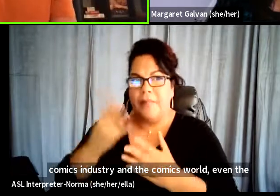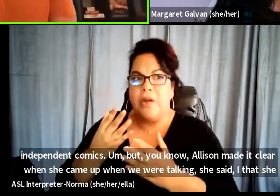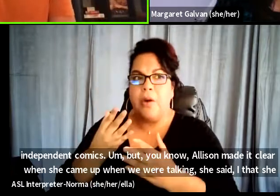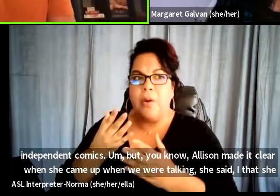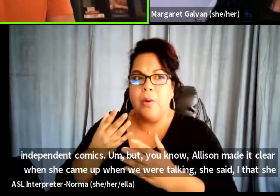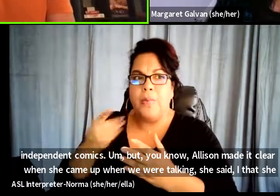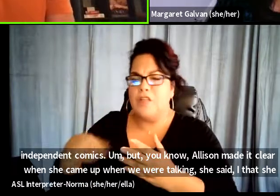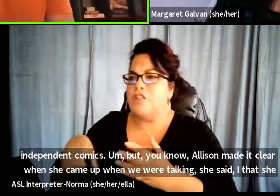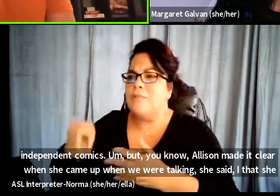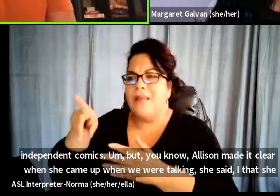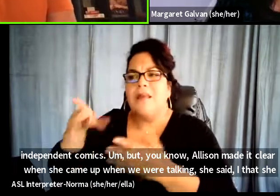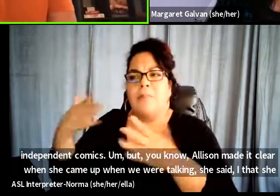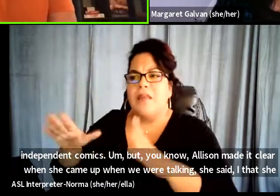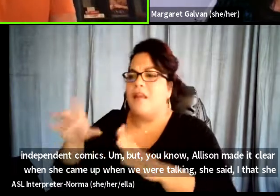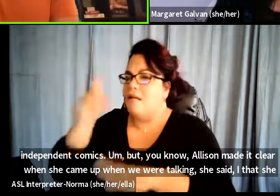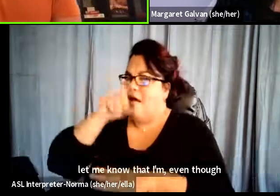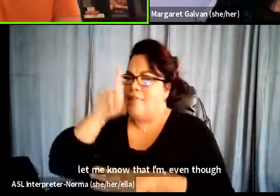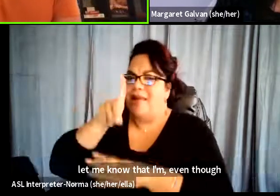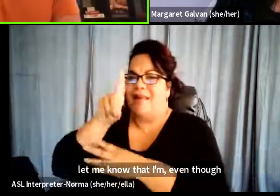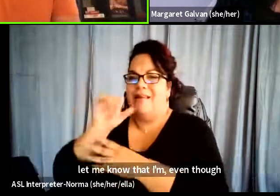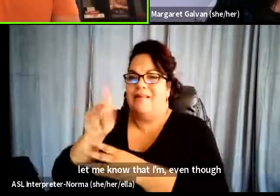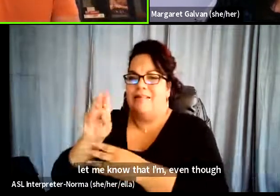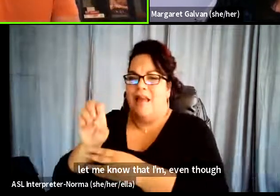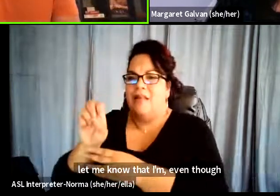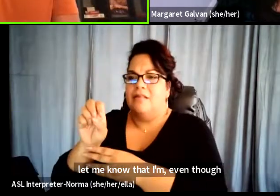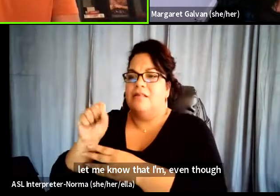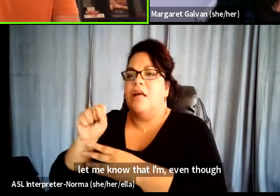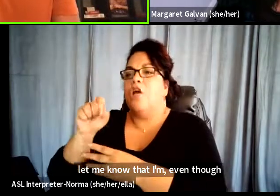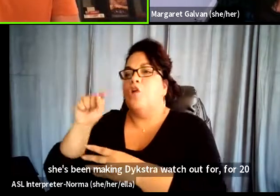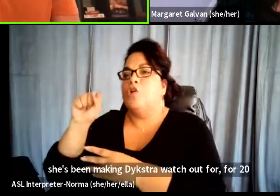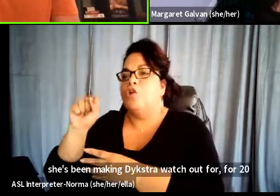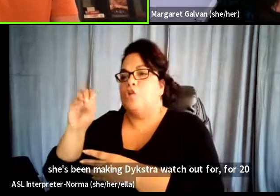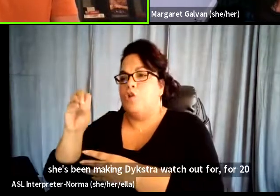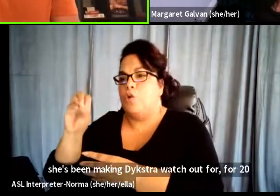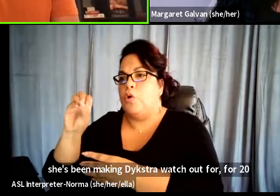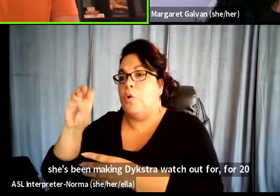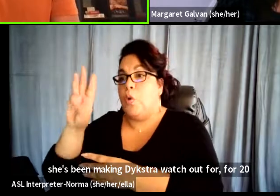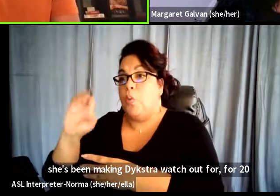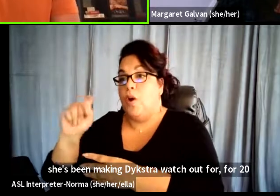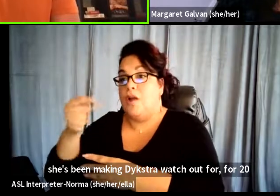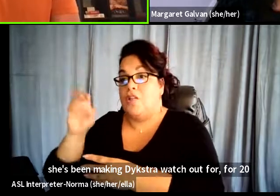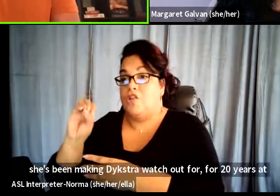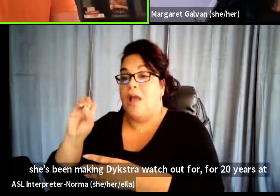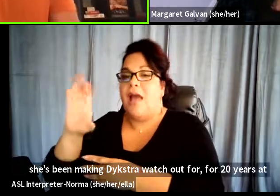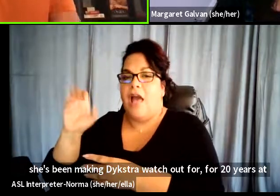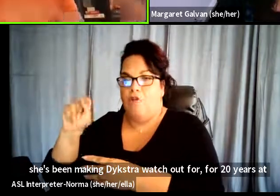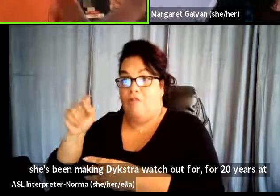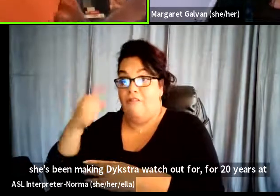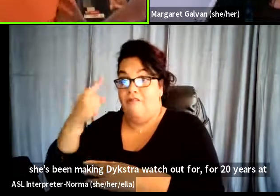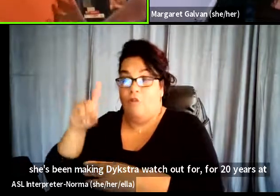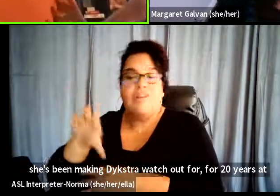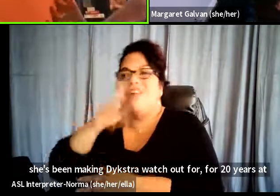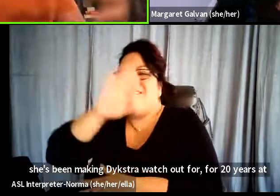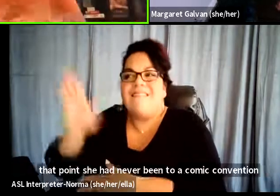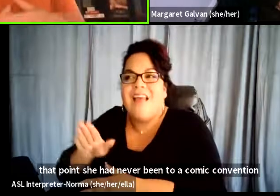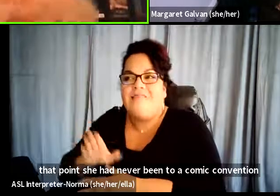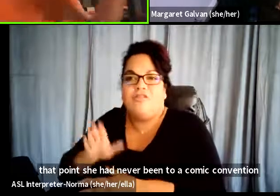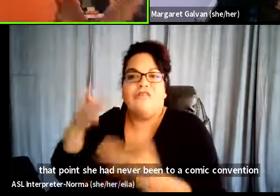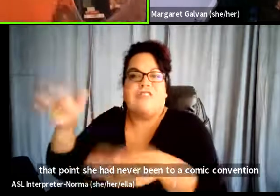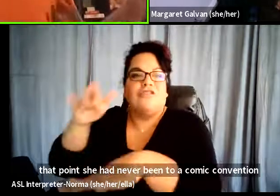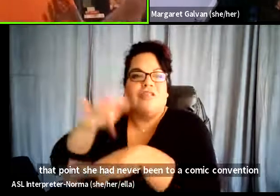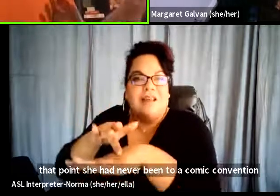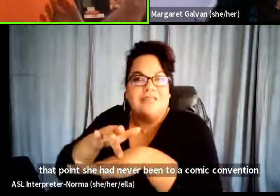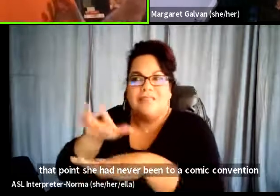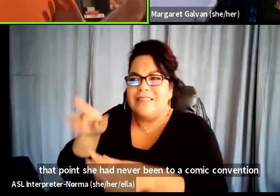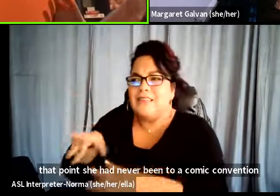she'd been making Dikes to Watch Out For, for 20 years at that point, she had never been to a comics convention. Here's this woman who was